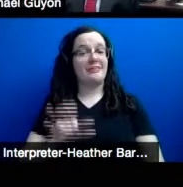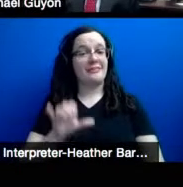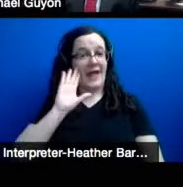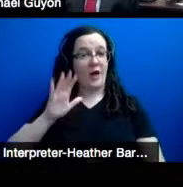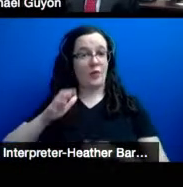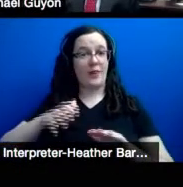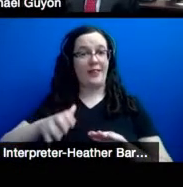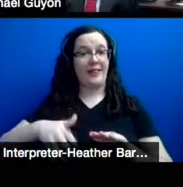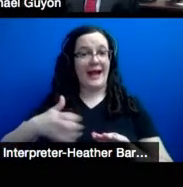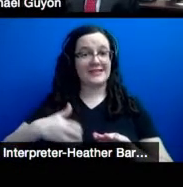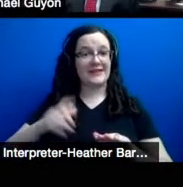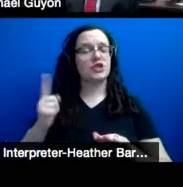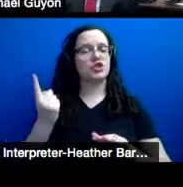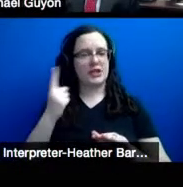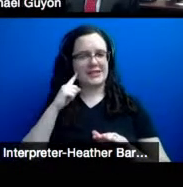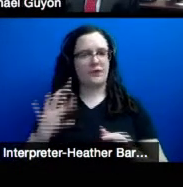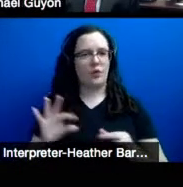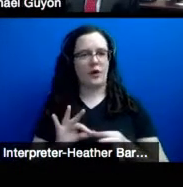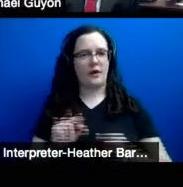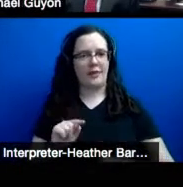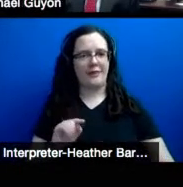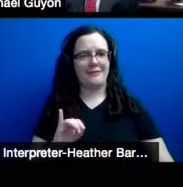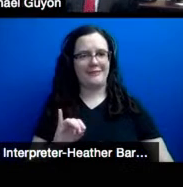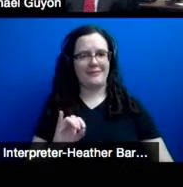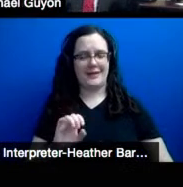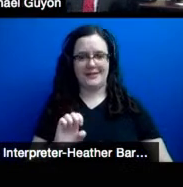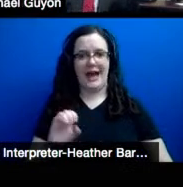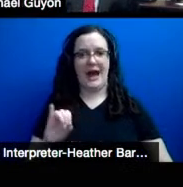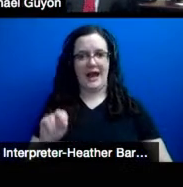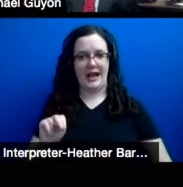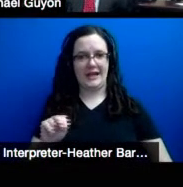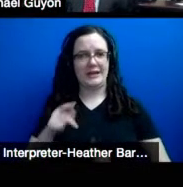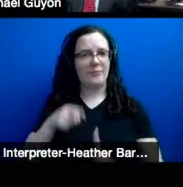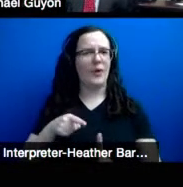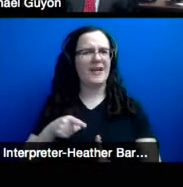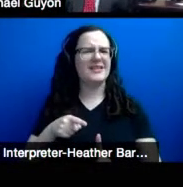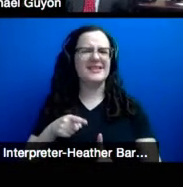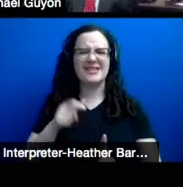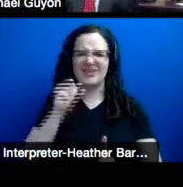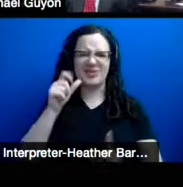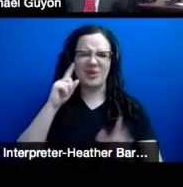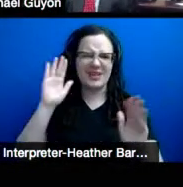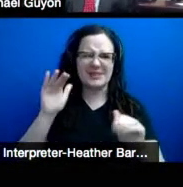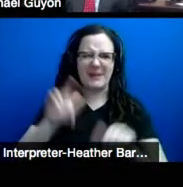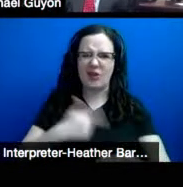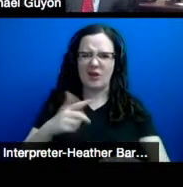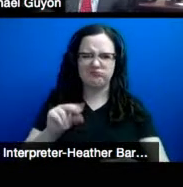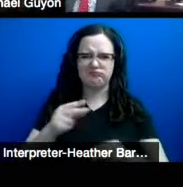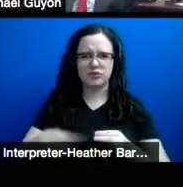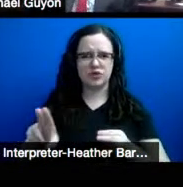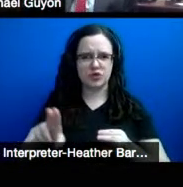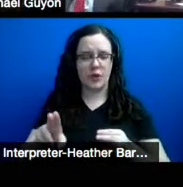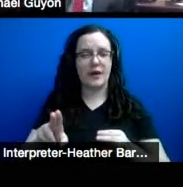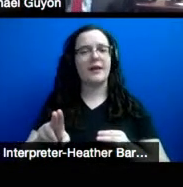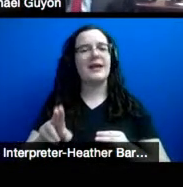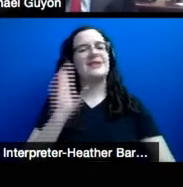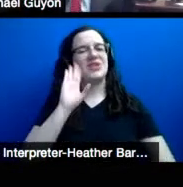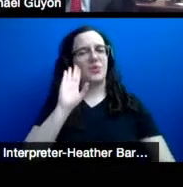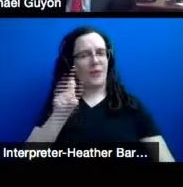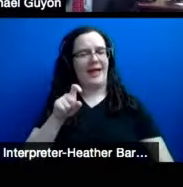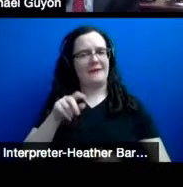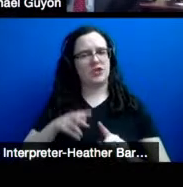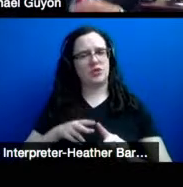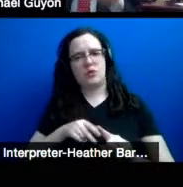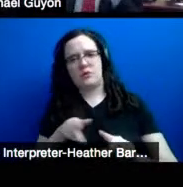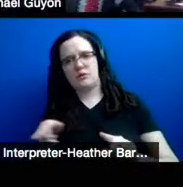our tie-in point. So we wouldn't expect that to be very long, and we would have to detour pedestrians around that